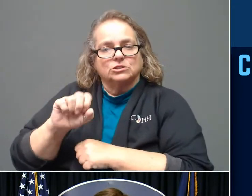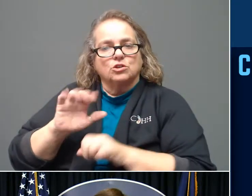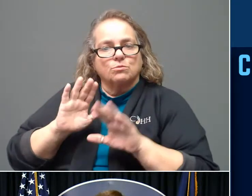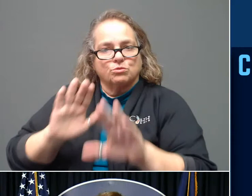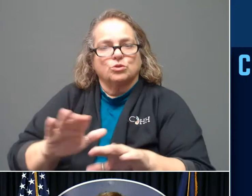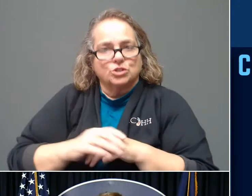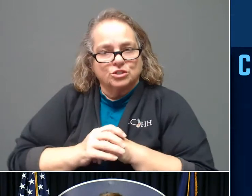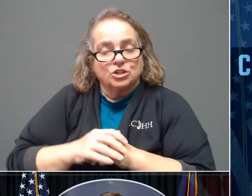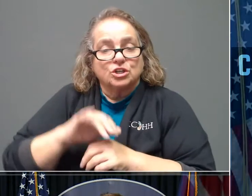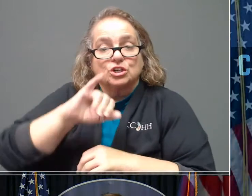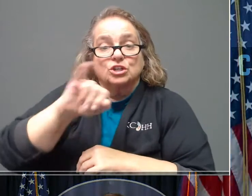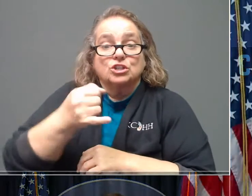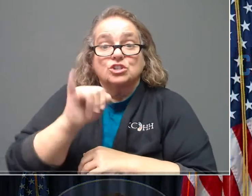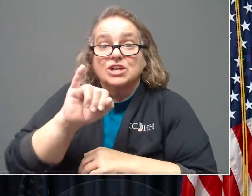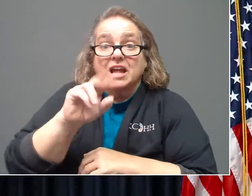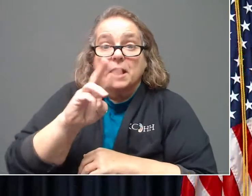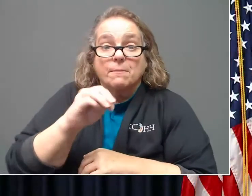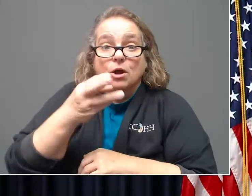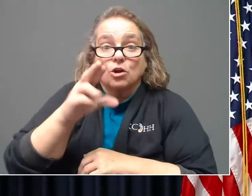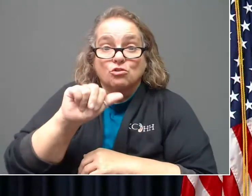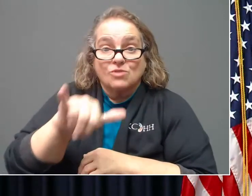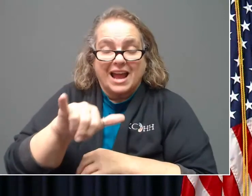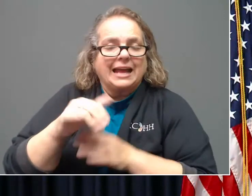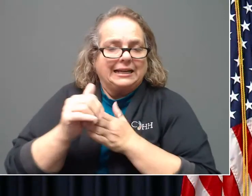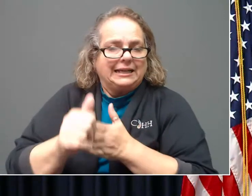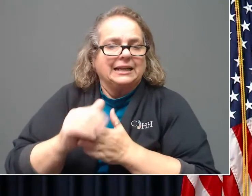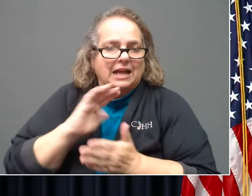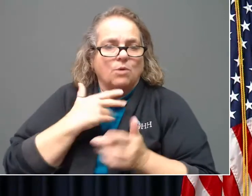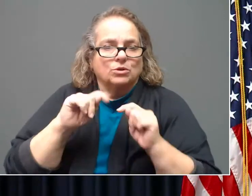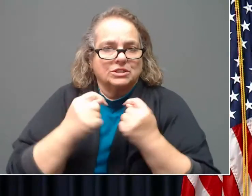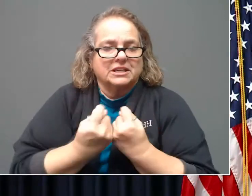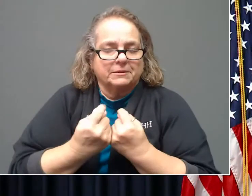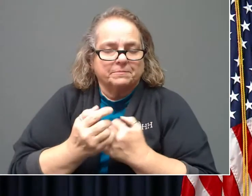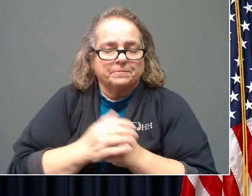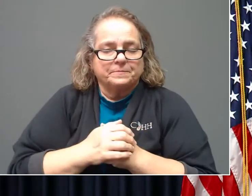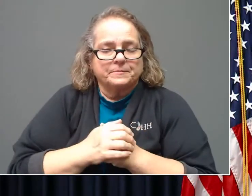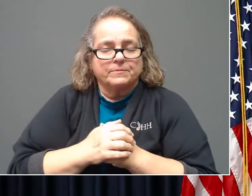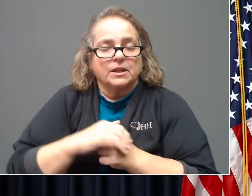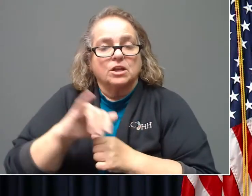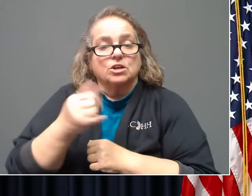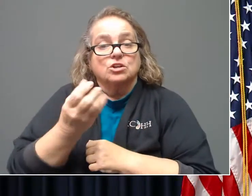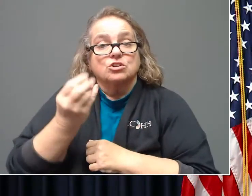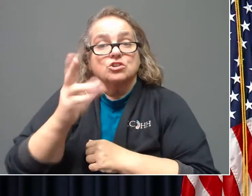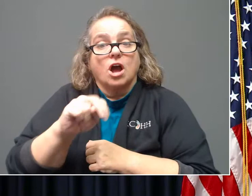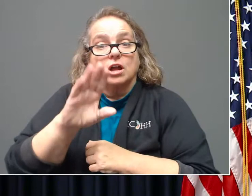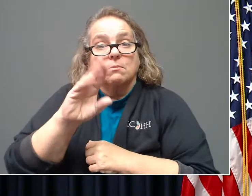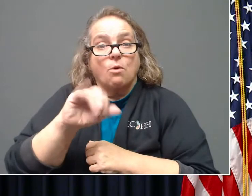team each and every day. John Boyle from WFPL.